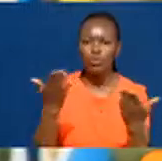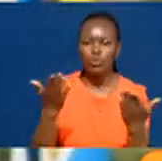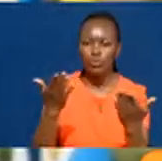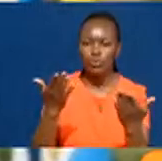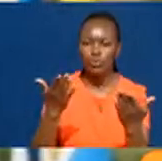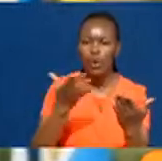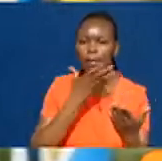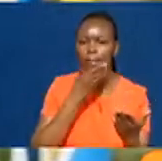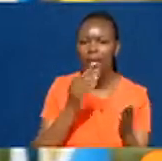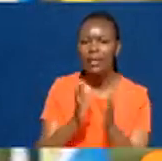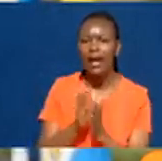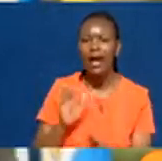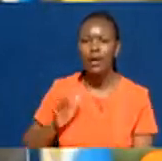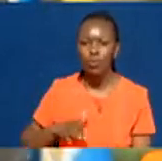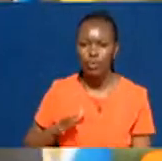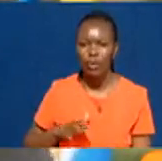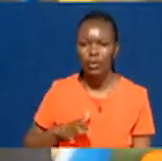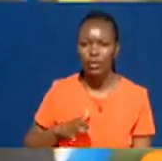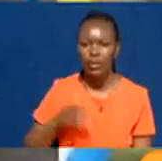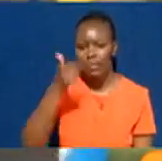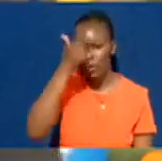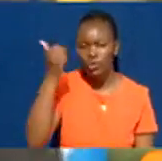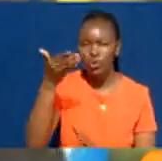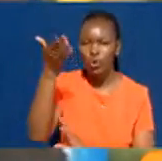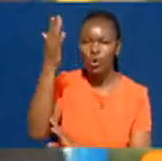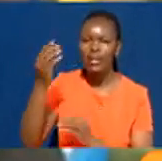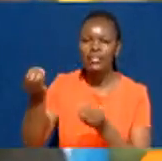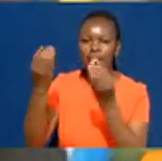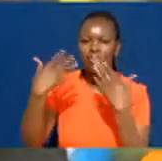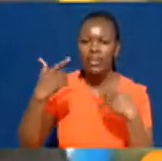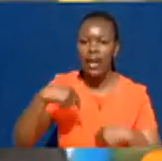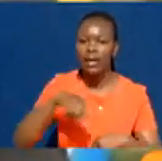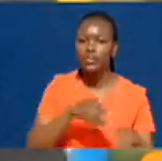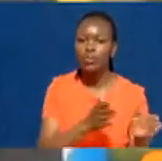opportunity God has given us, we want to have a country